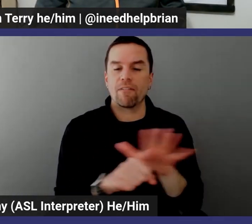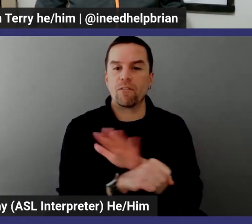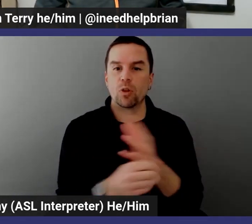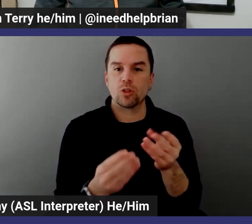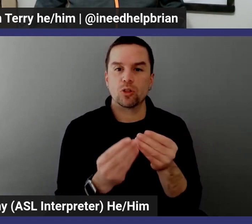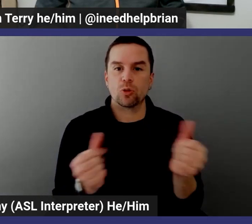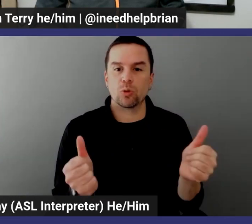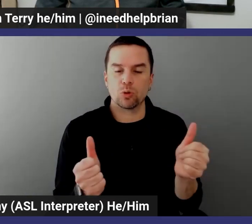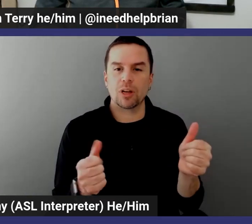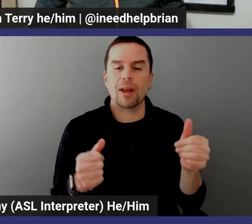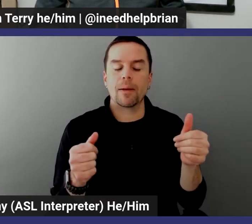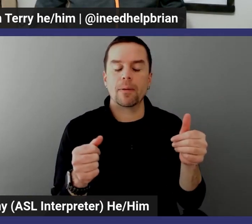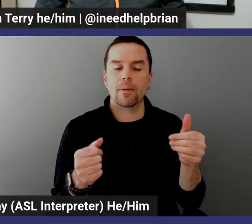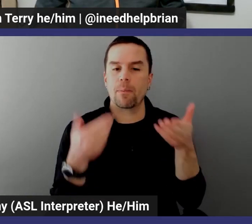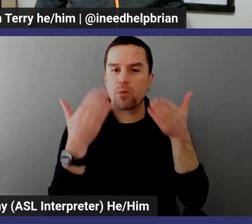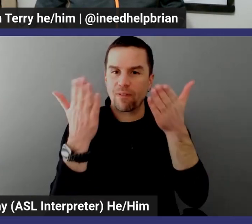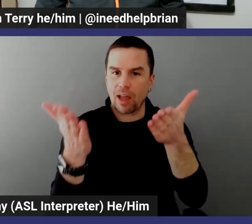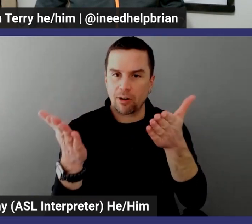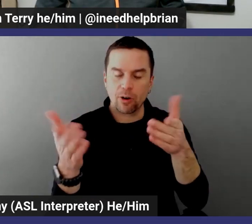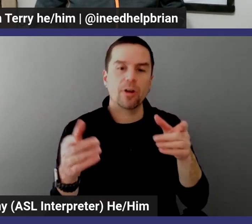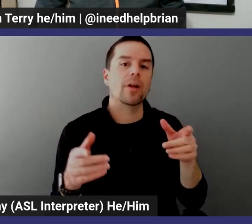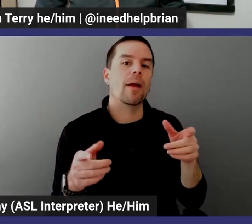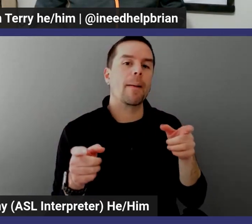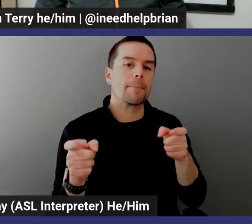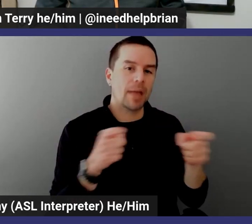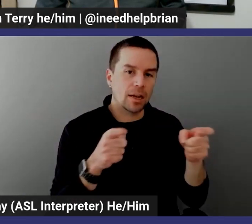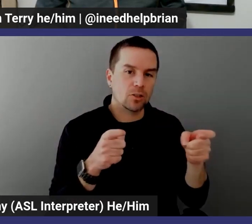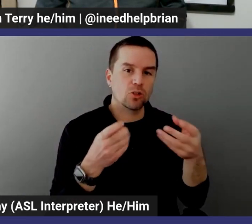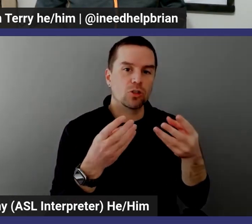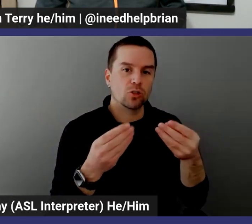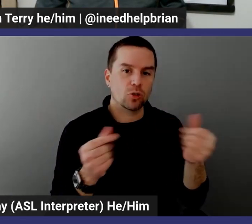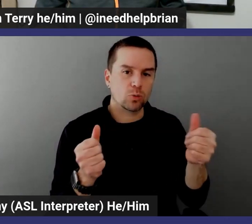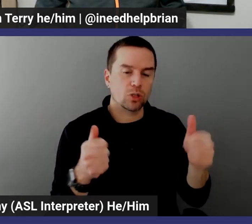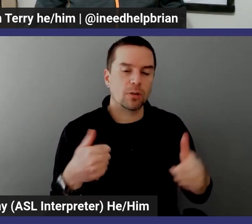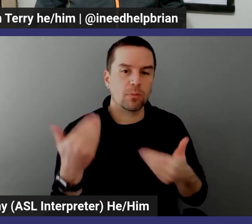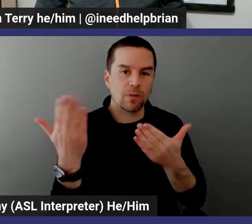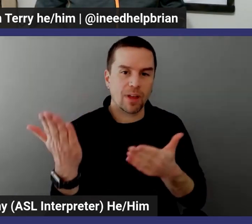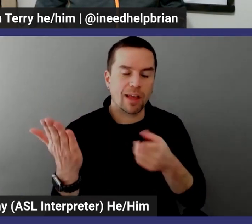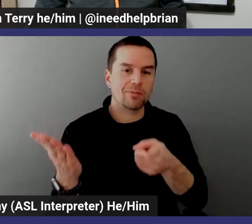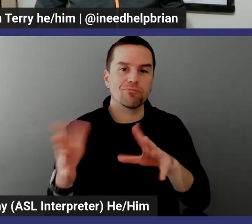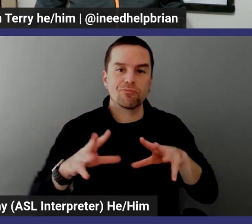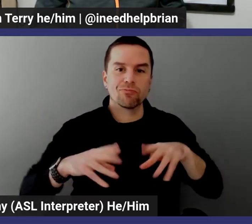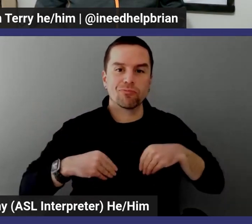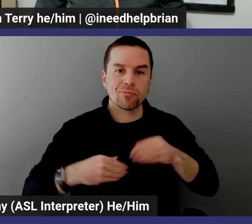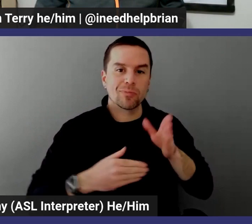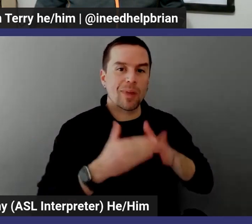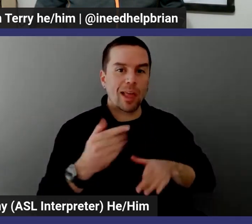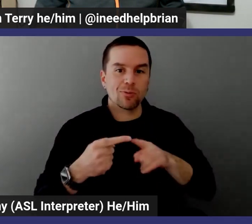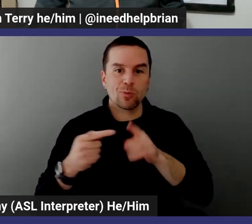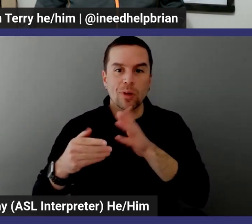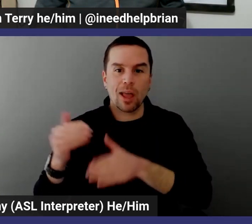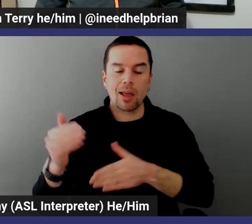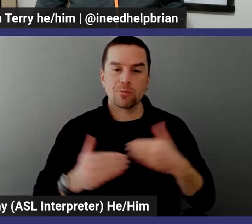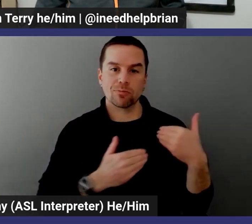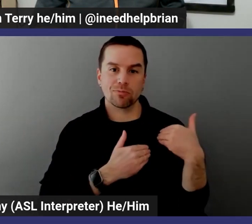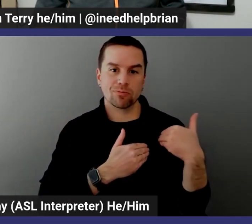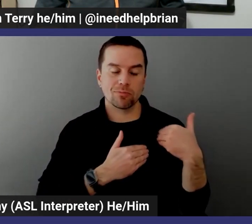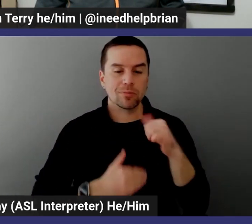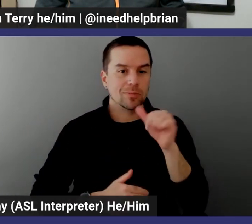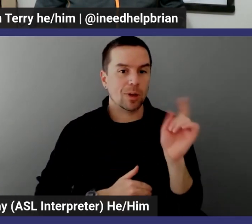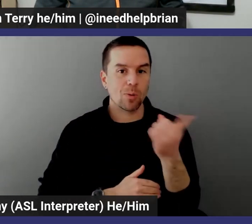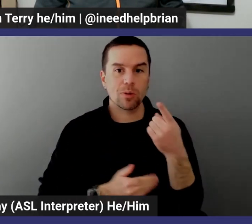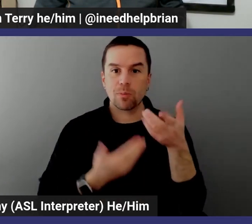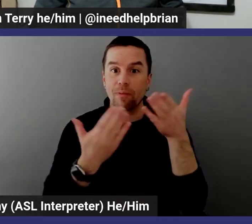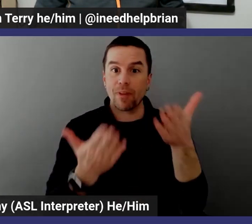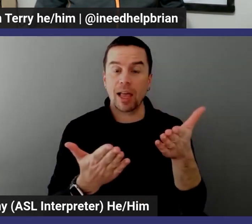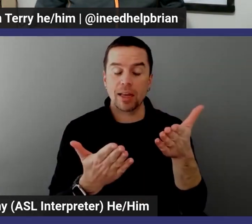solution provider. So they are taking that whole responsibility, an end-to-end responsibility of not only providing that solution